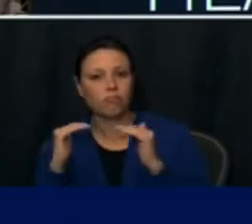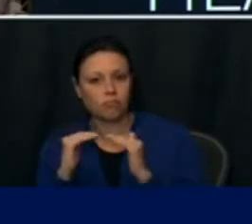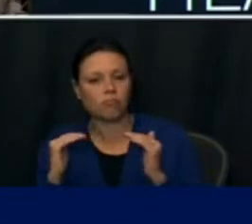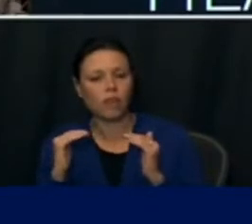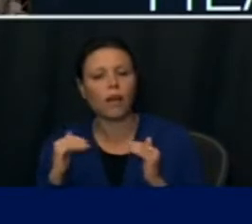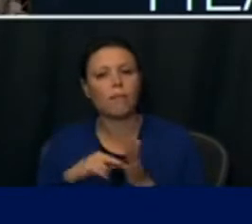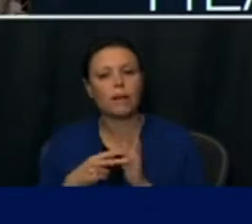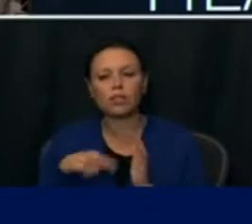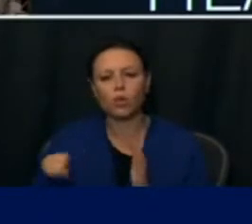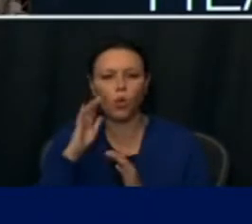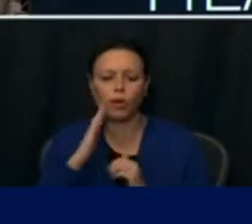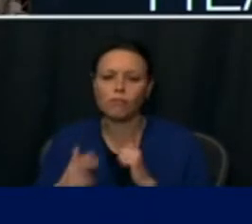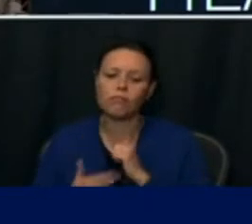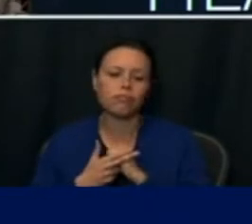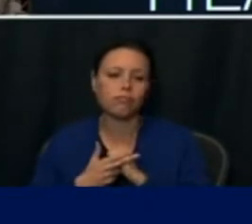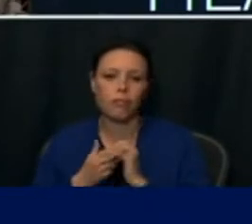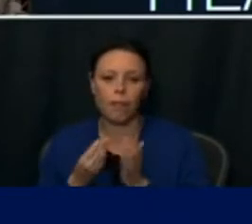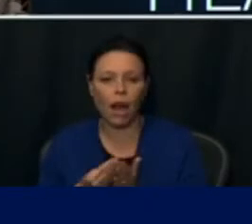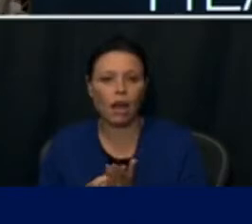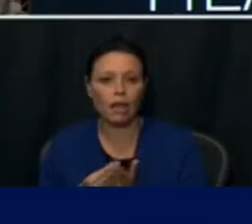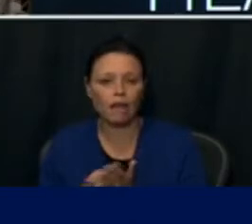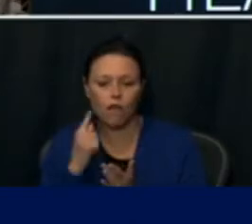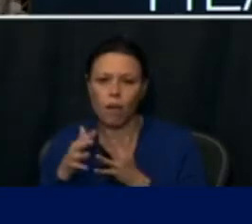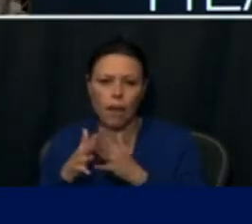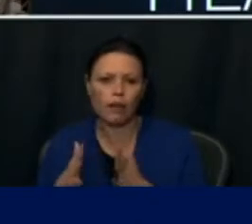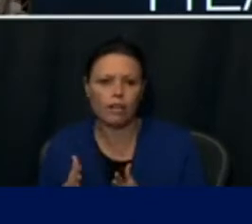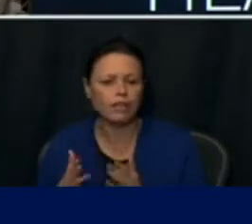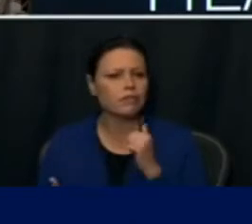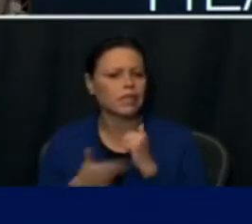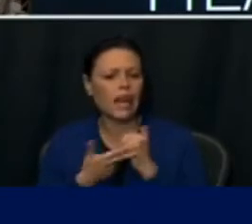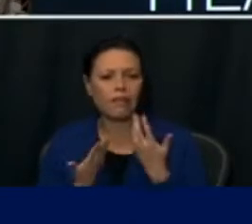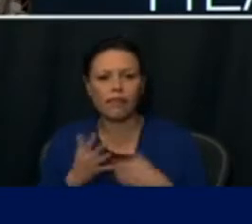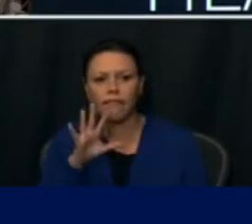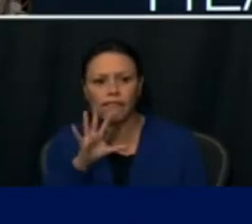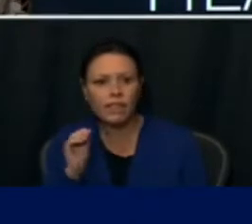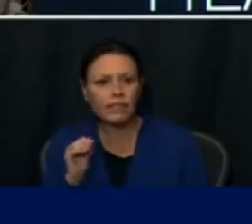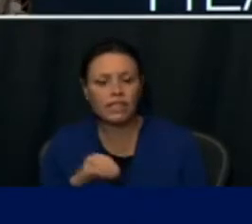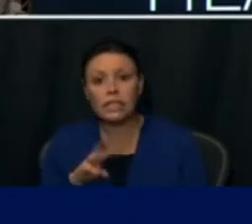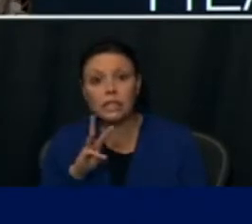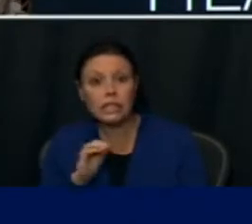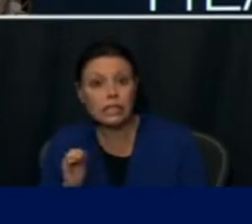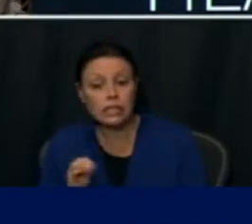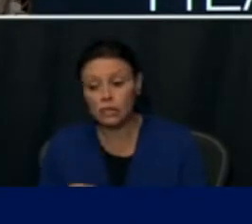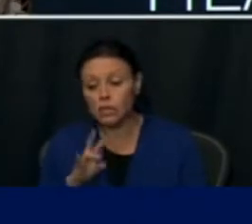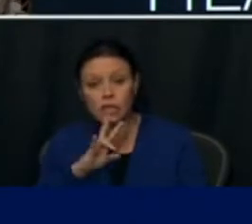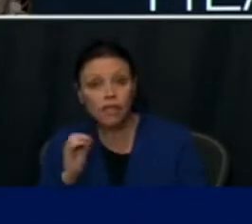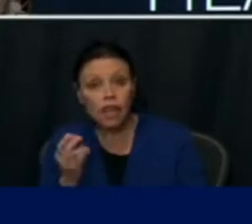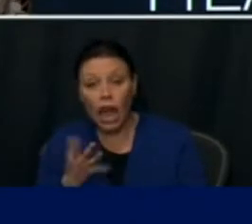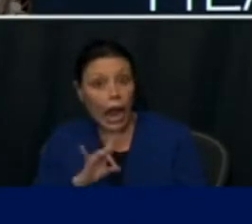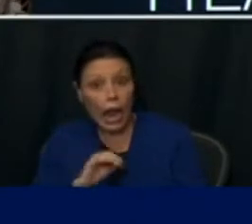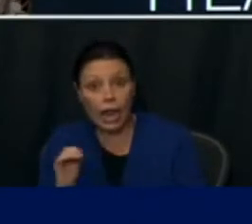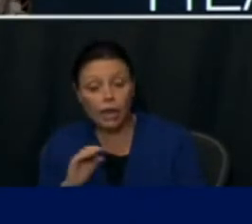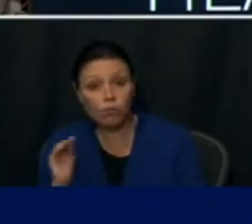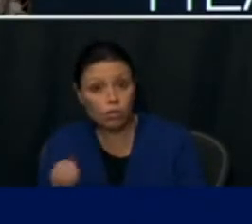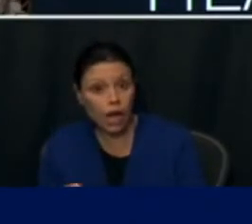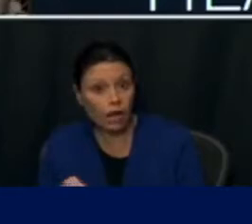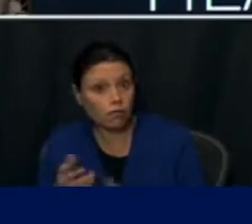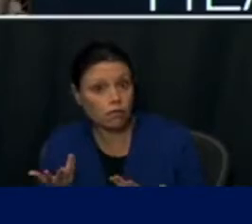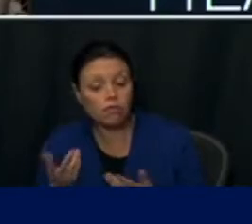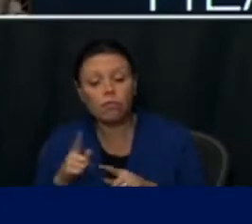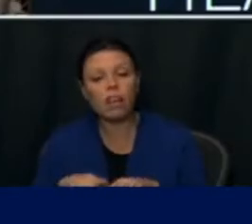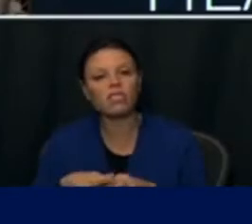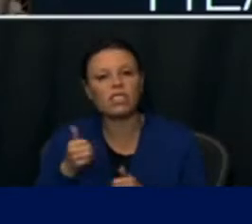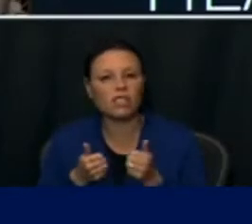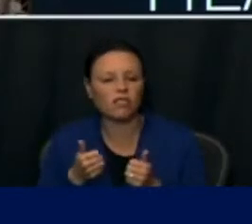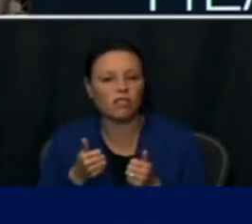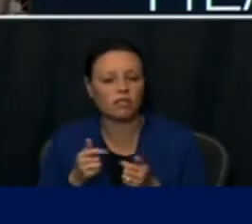savings for all Americans and we're talking about Savings of 50 60 70% 80% uh different drugs